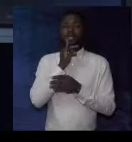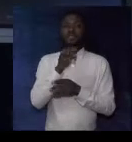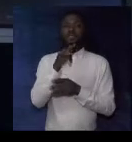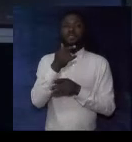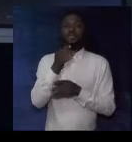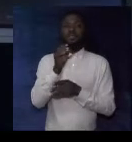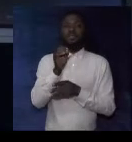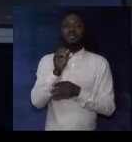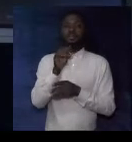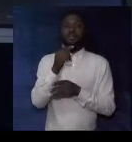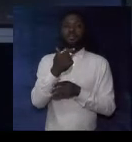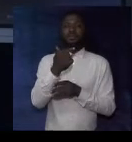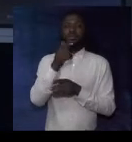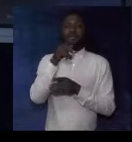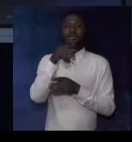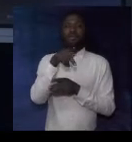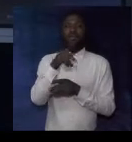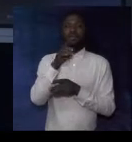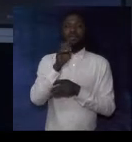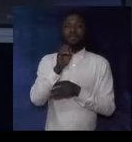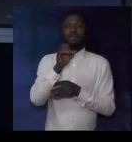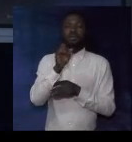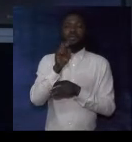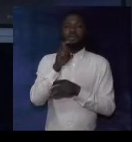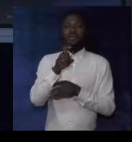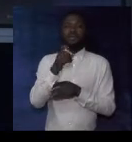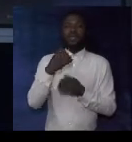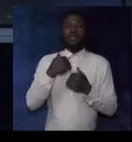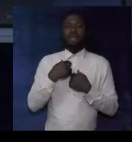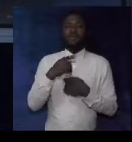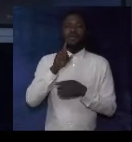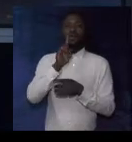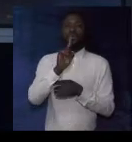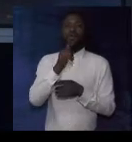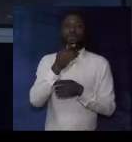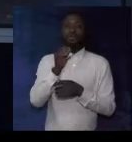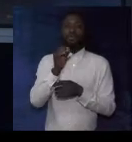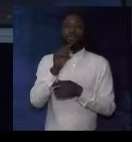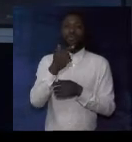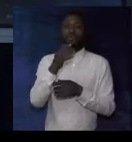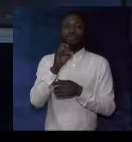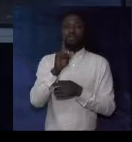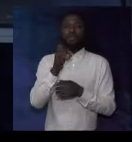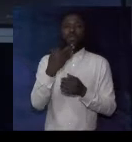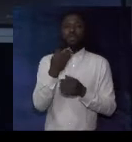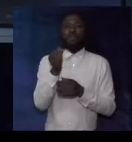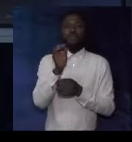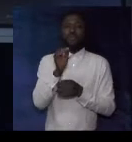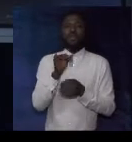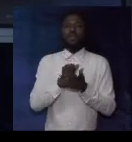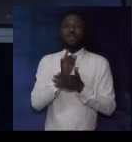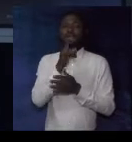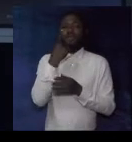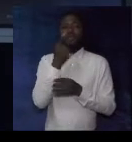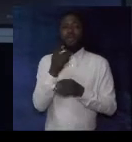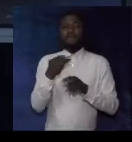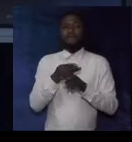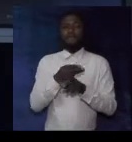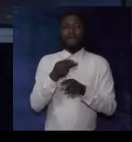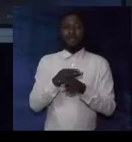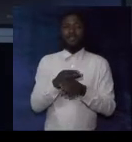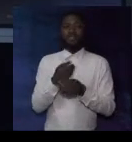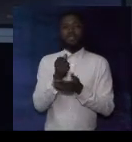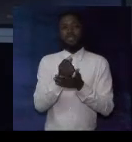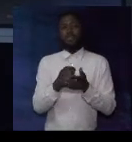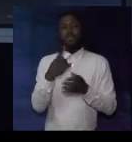mathematicians is googolplex. A googolplex has 1 googol of 0. That has been it for the